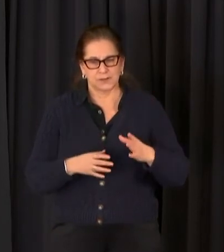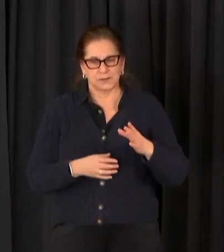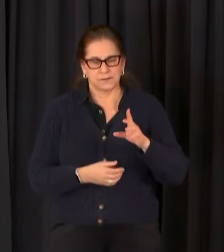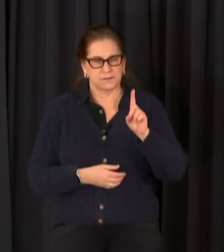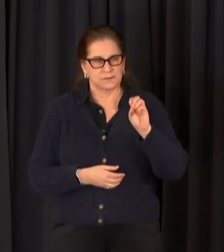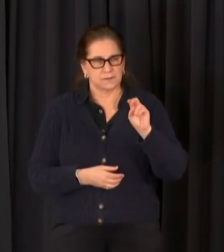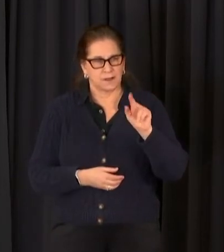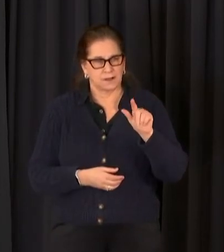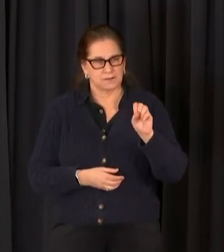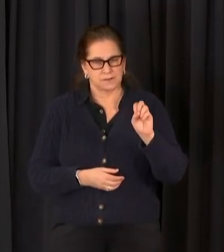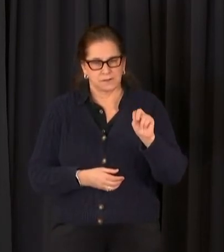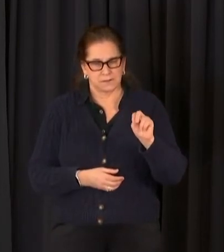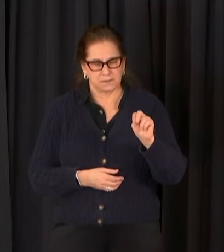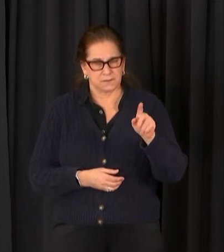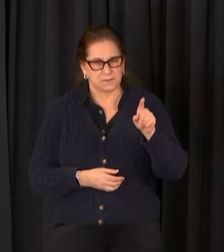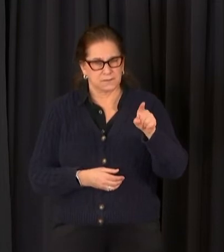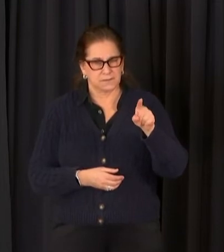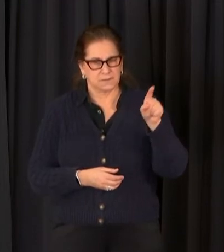Dr. Hughes, the